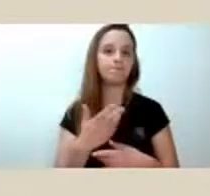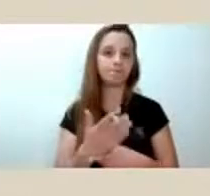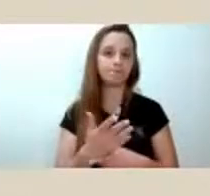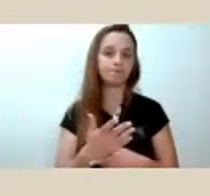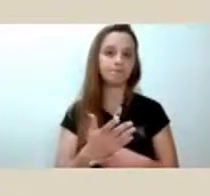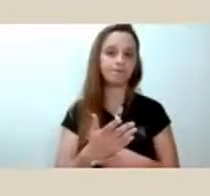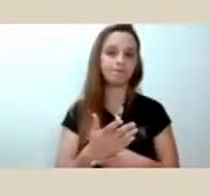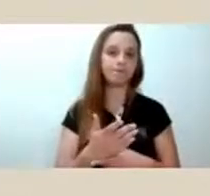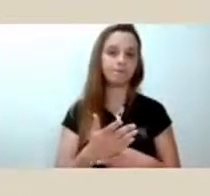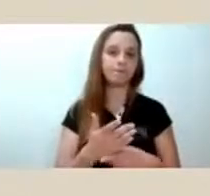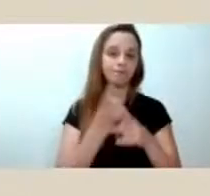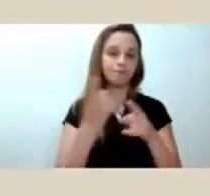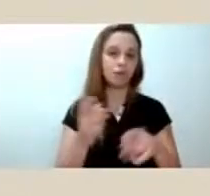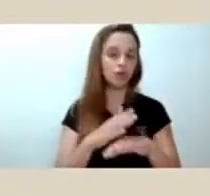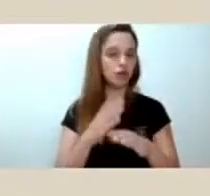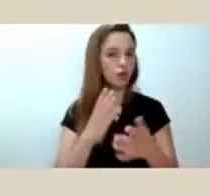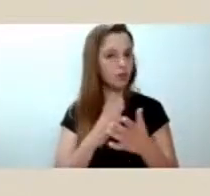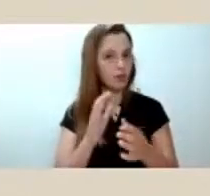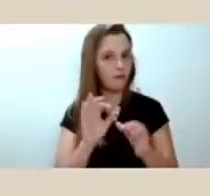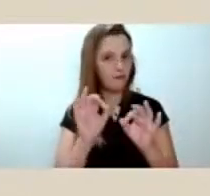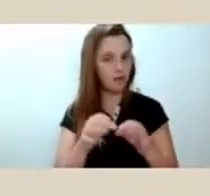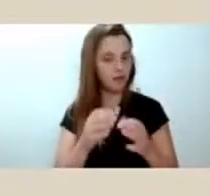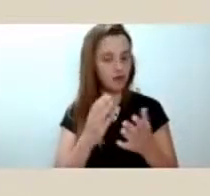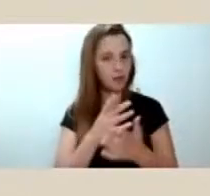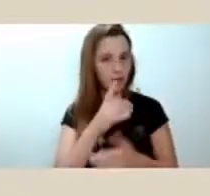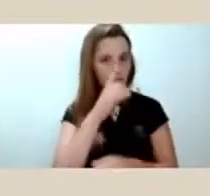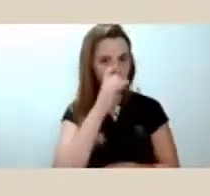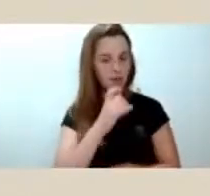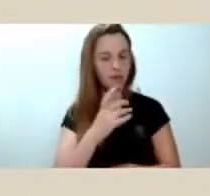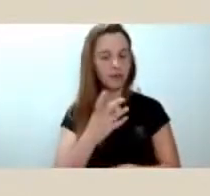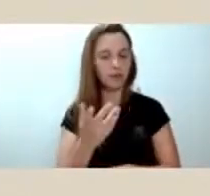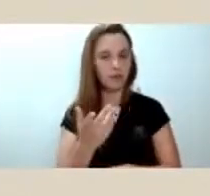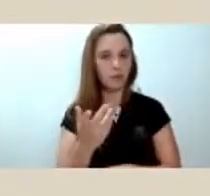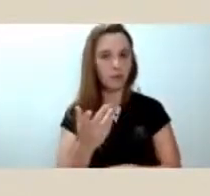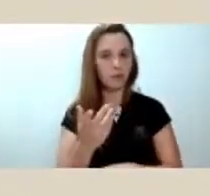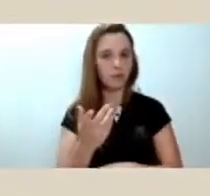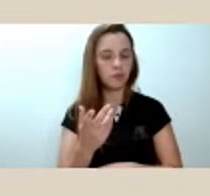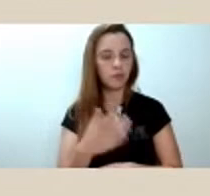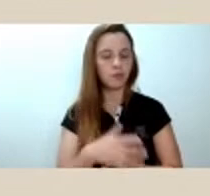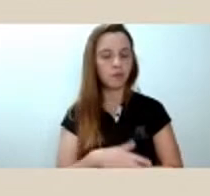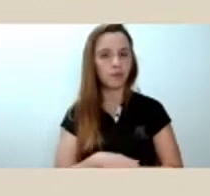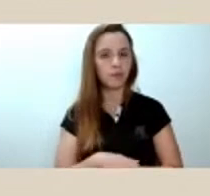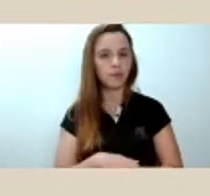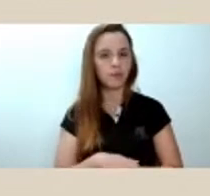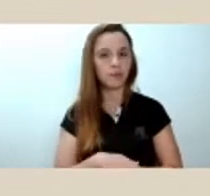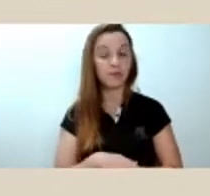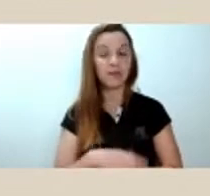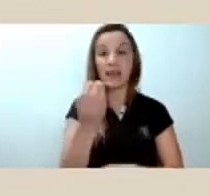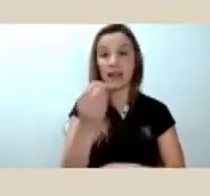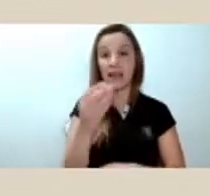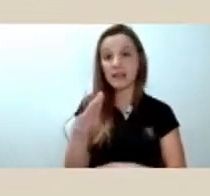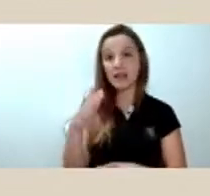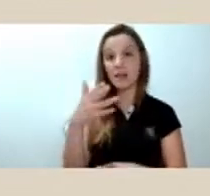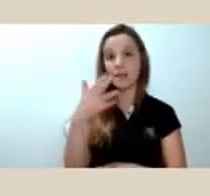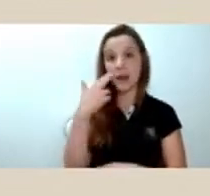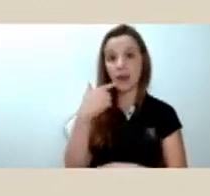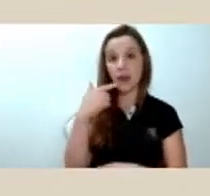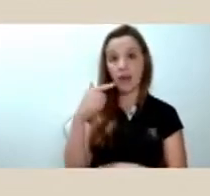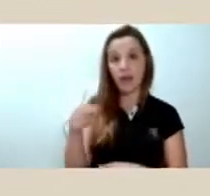Porque, só para terminar, só para lembrar que uma criança branca ela não é racializada,